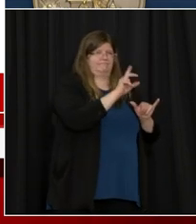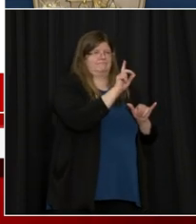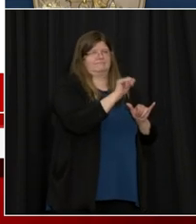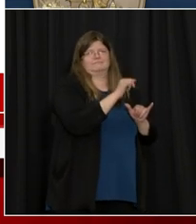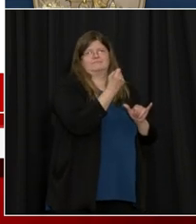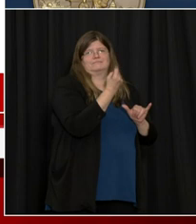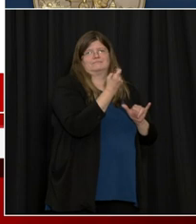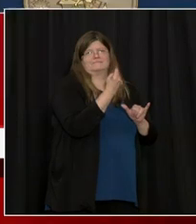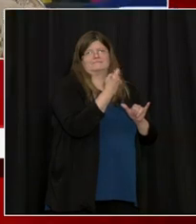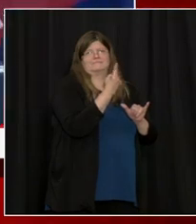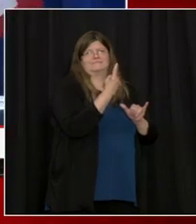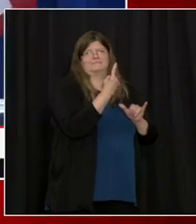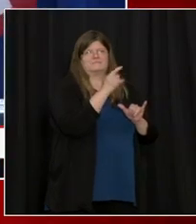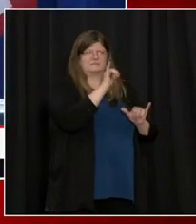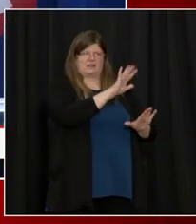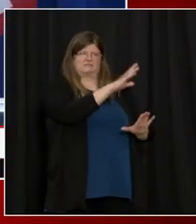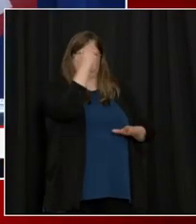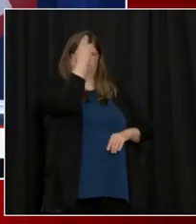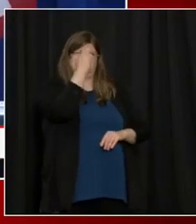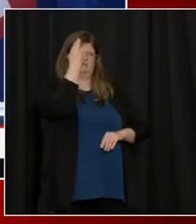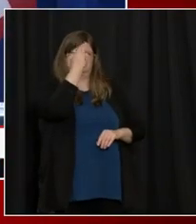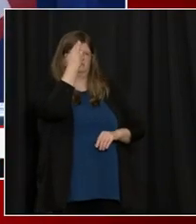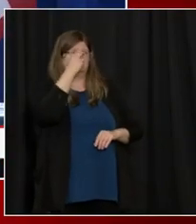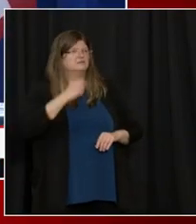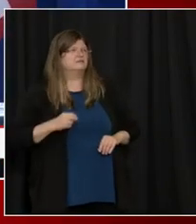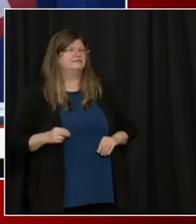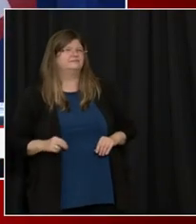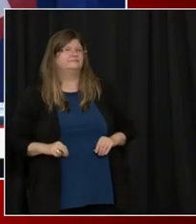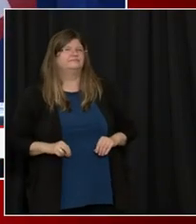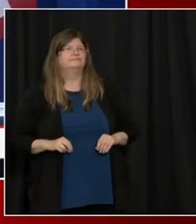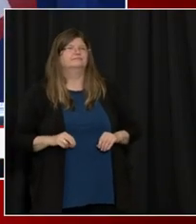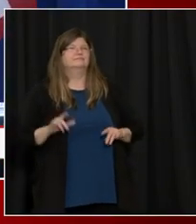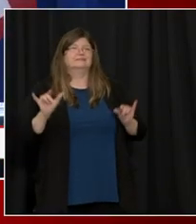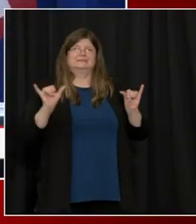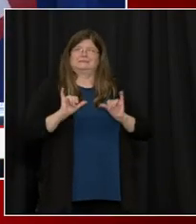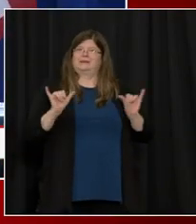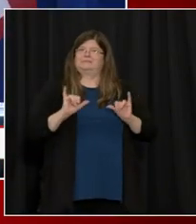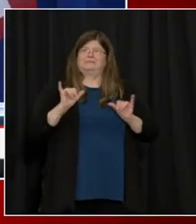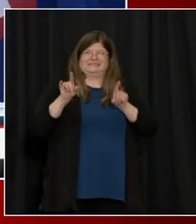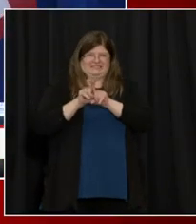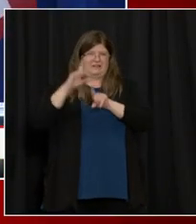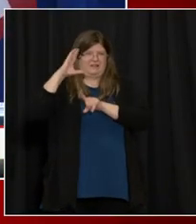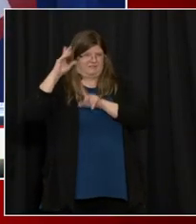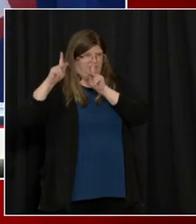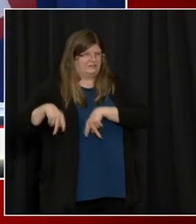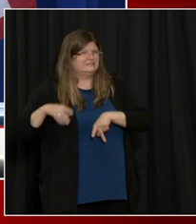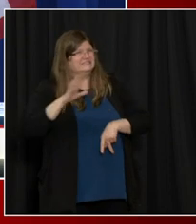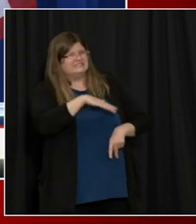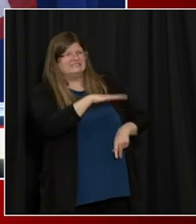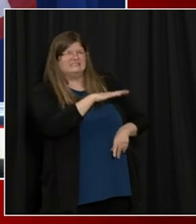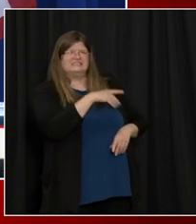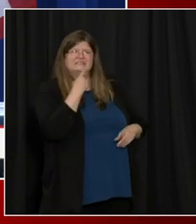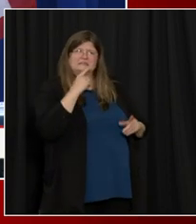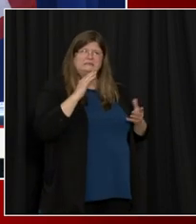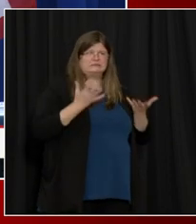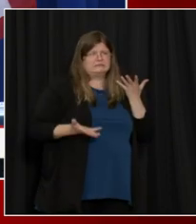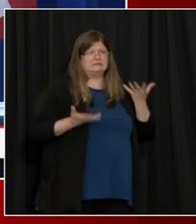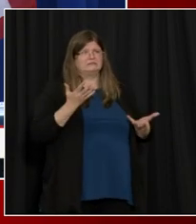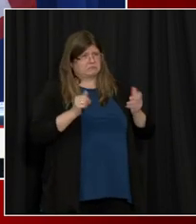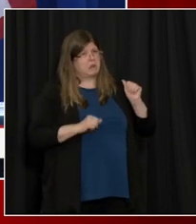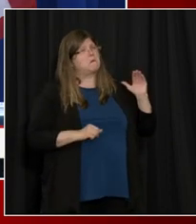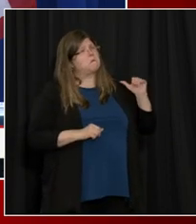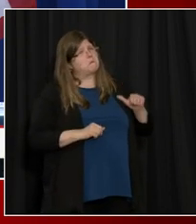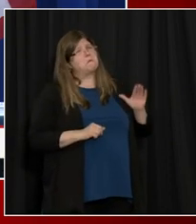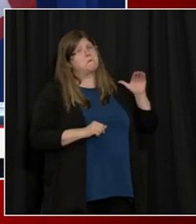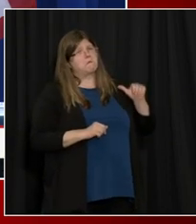So it seems like one of the big takeaways here is that it's okay to have one day that's worse than the other, but overall we're seeing an overall